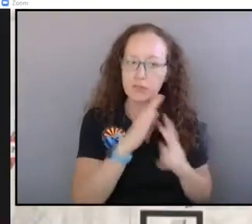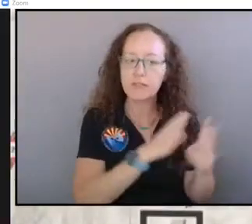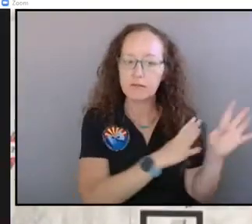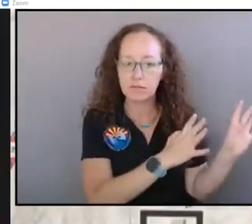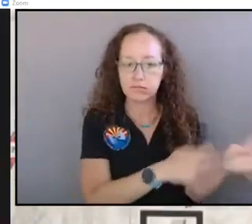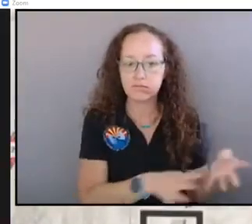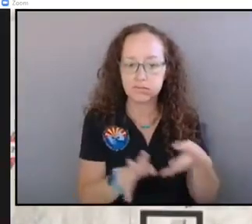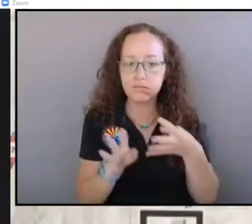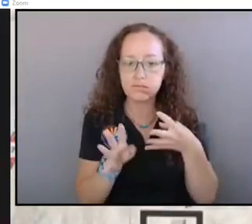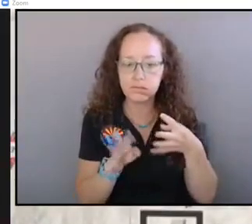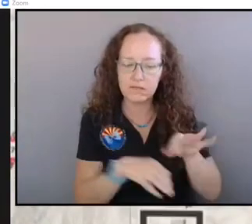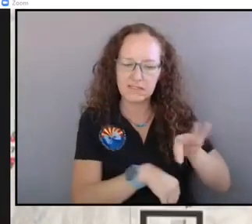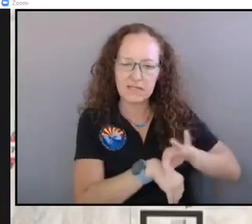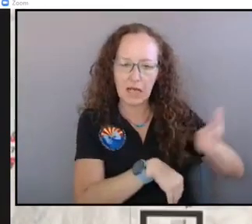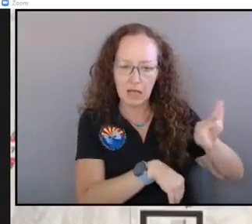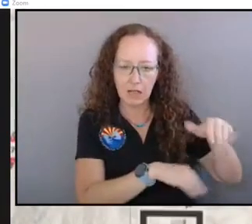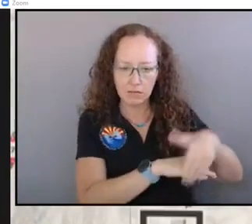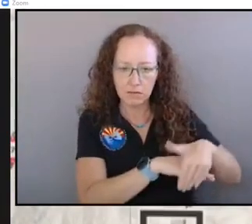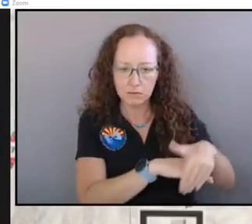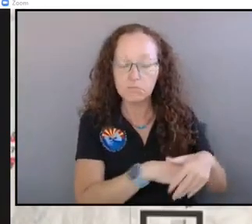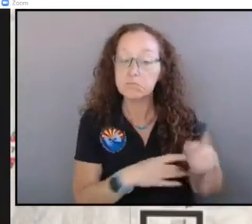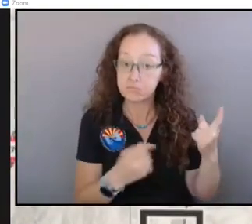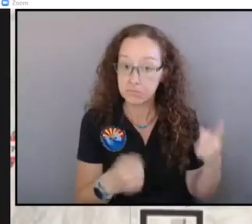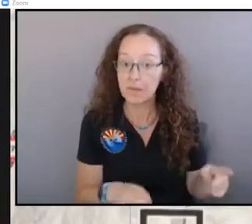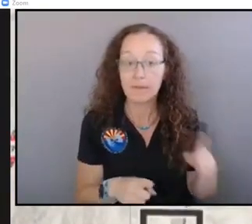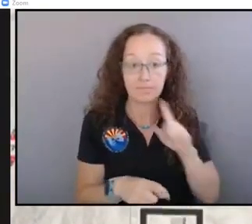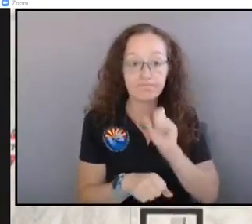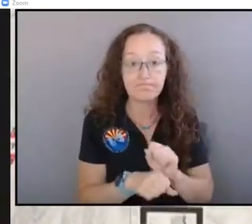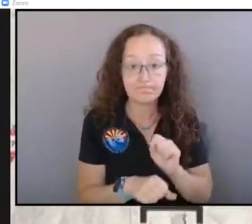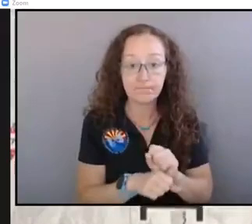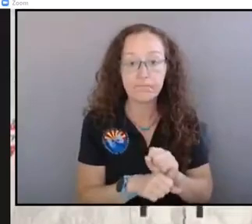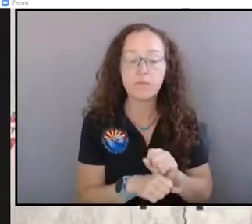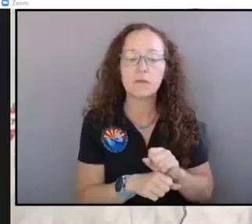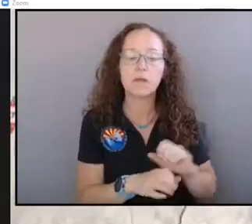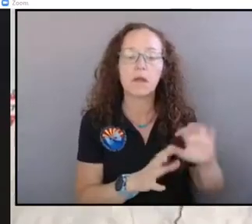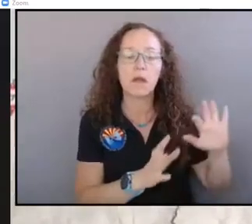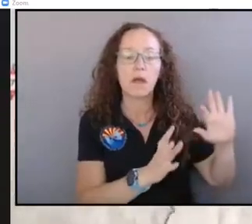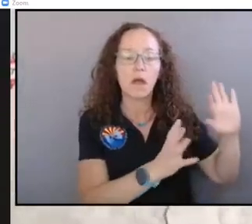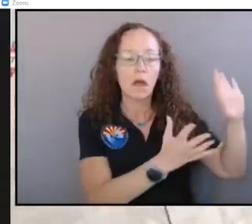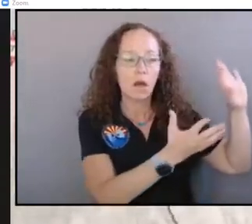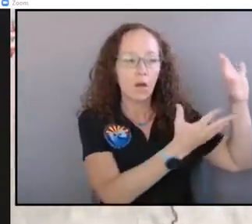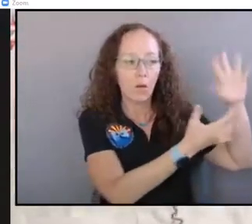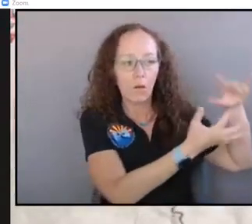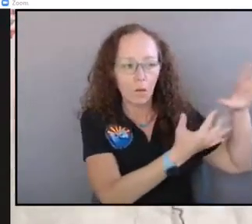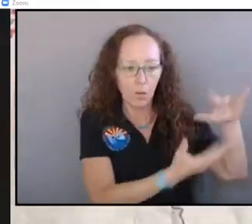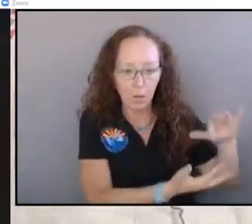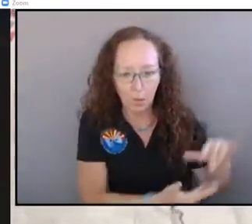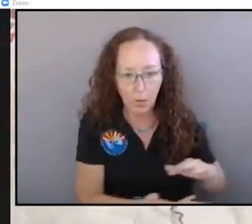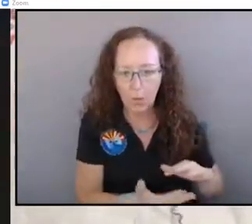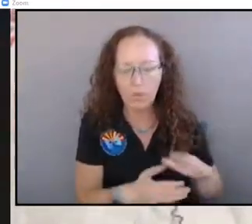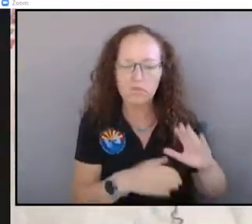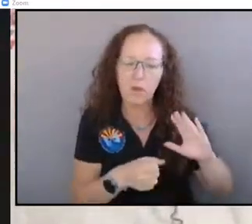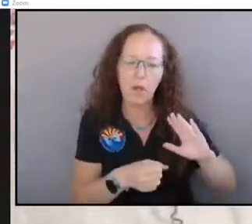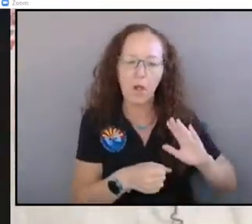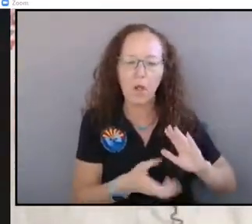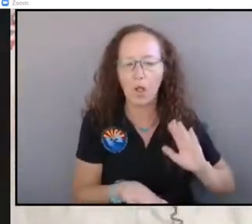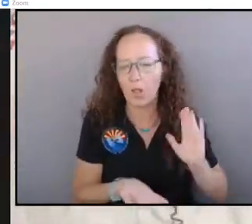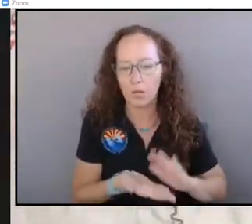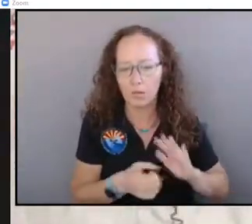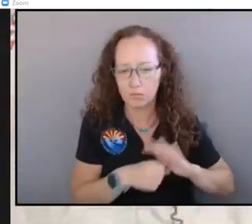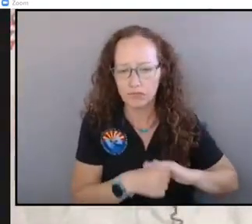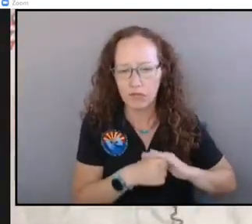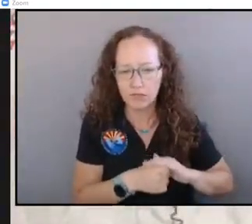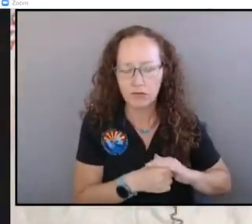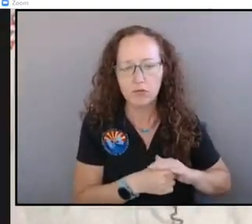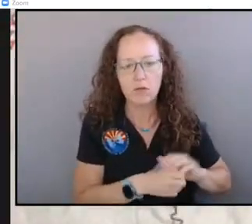9 o'clock in the evening, and they did come out of the east. Low pressure set up over here, and it was drawing the winds around up into the Pecos